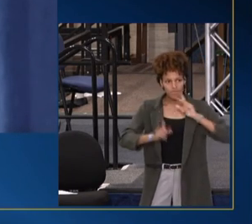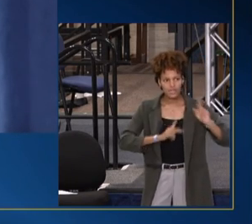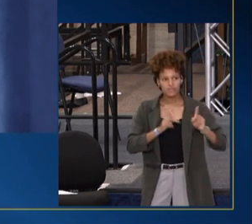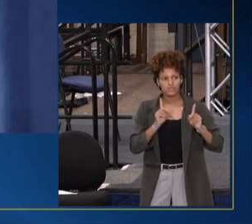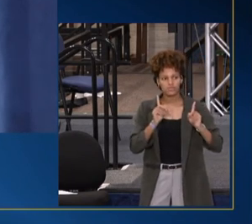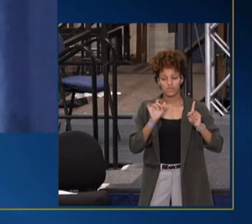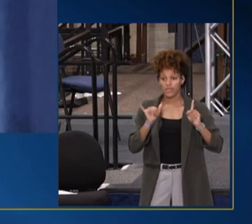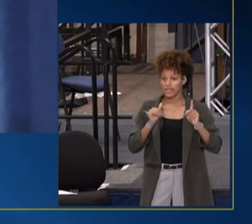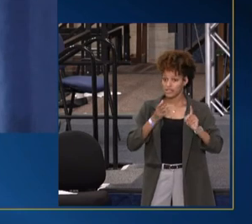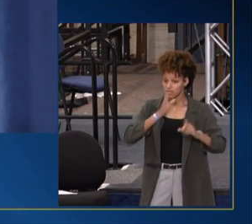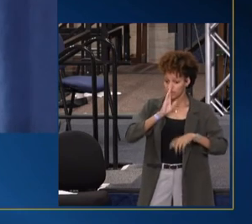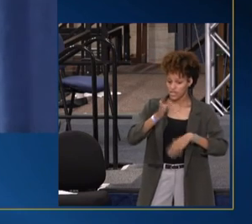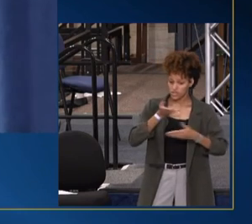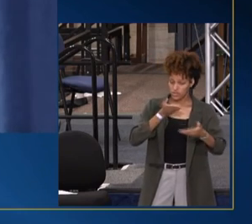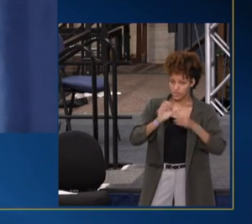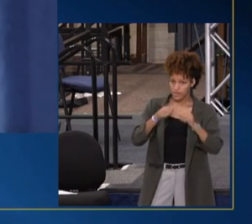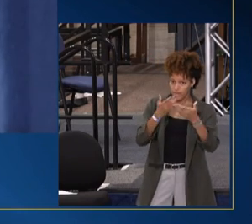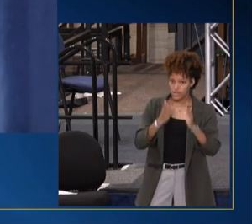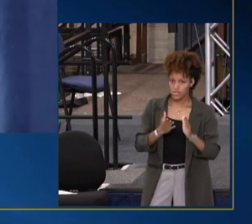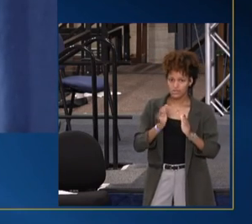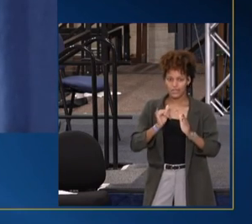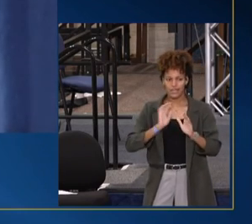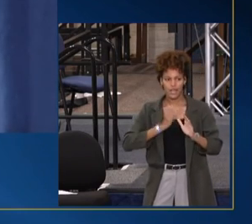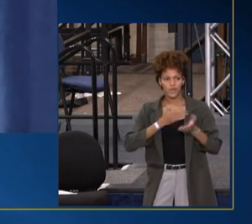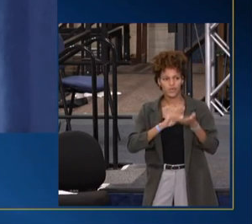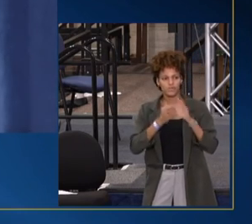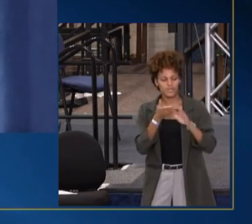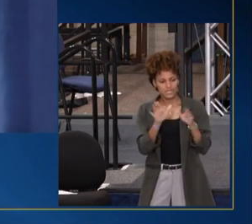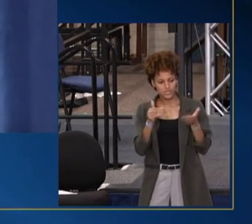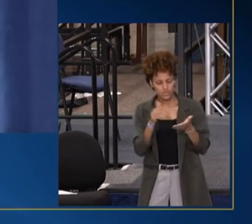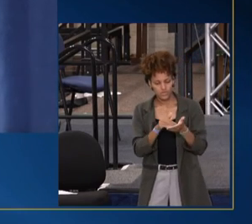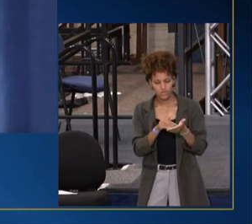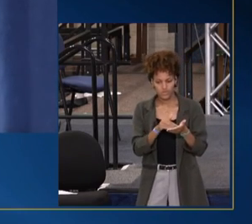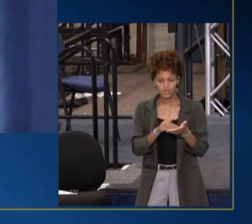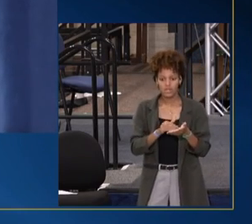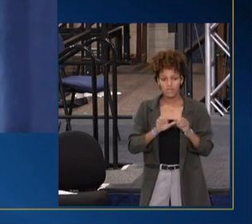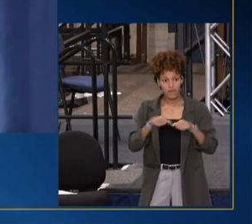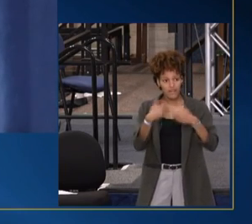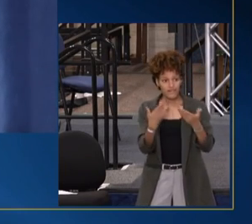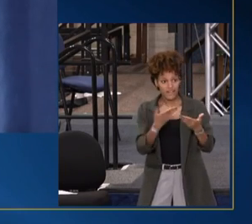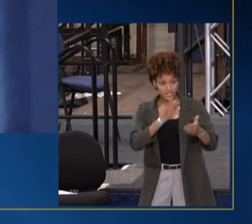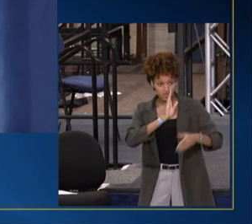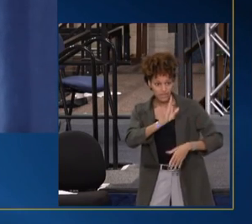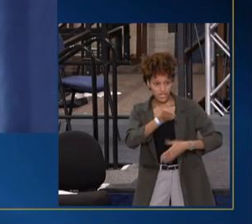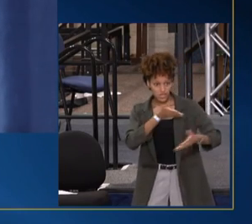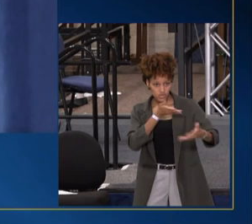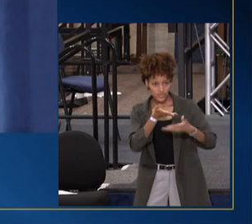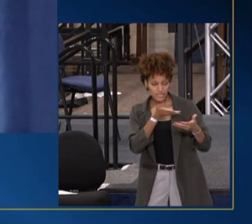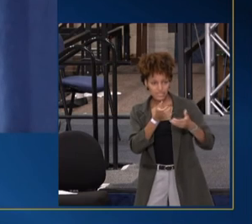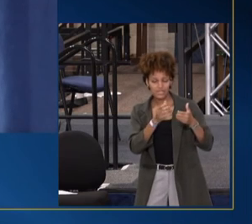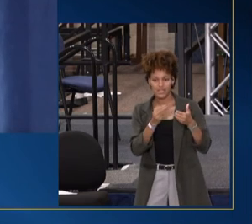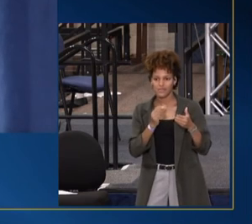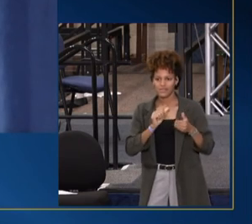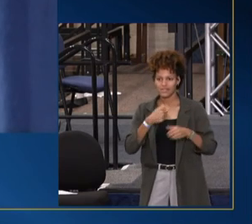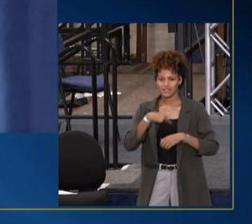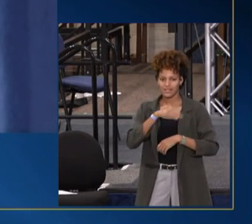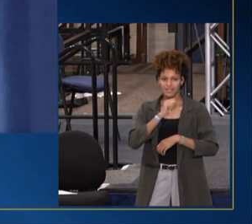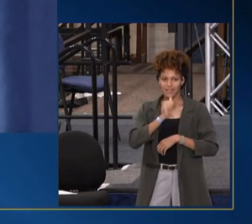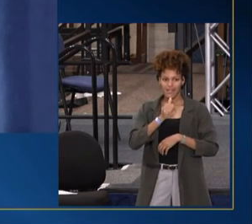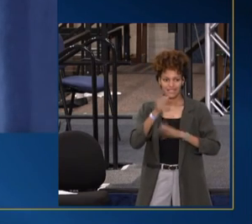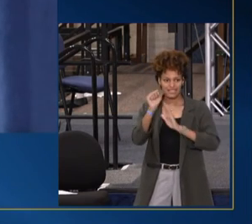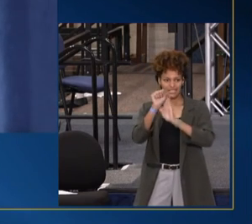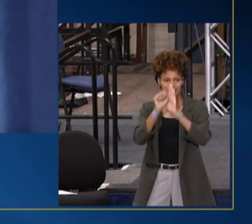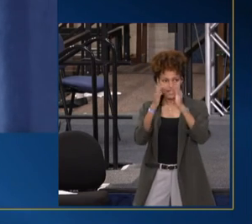those direct service providers like our community centers that are providing direct services, and we're not at the state level,